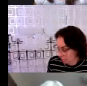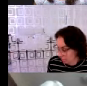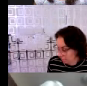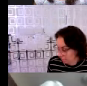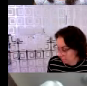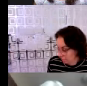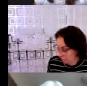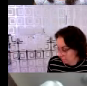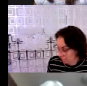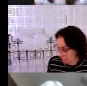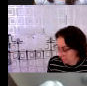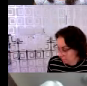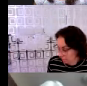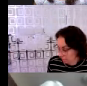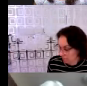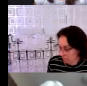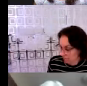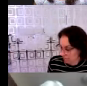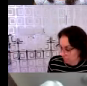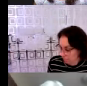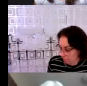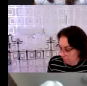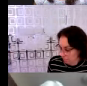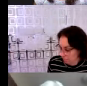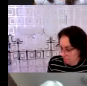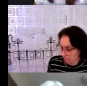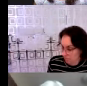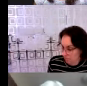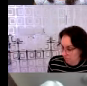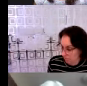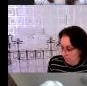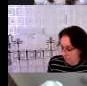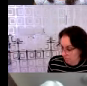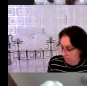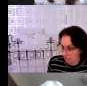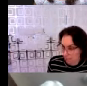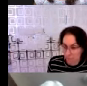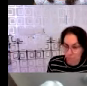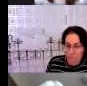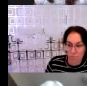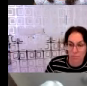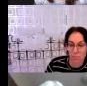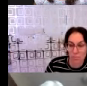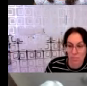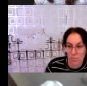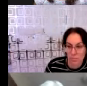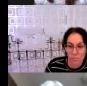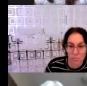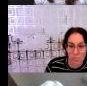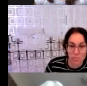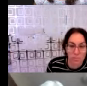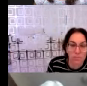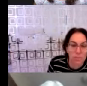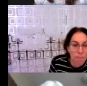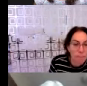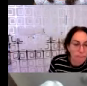diffusion. Now remember that a decrease in diffusion generally corresponds to denser packing of tissue, basically the growth of